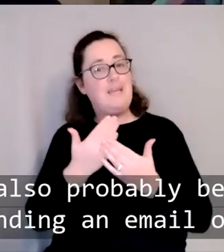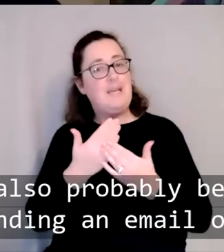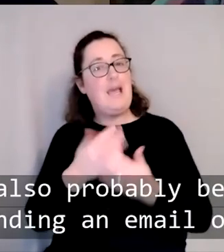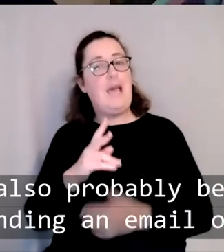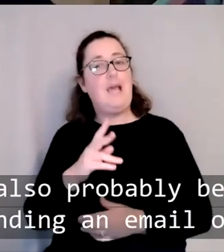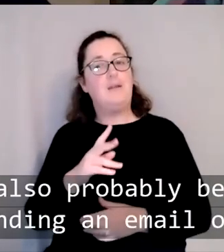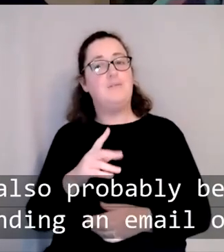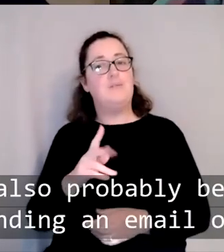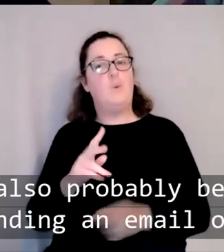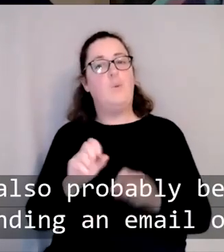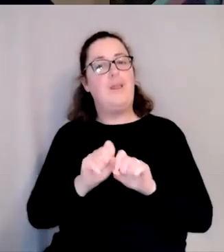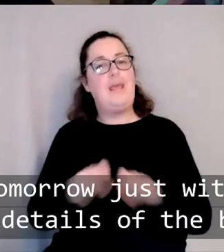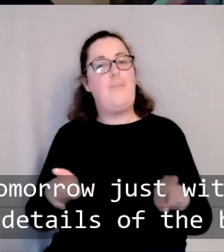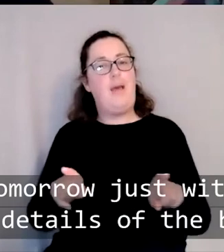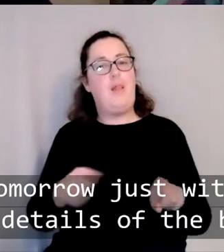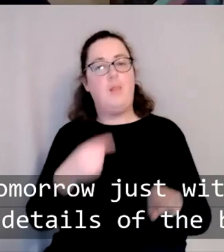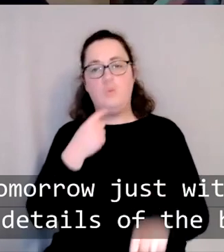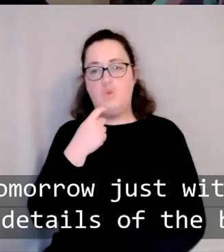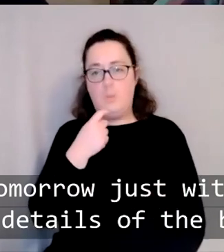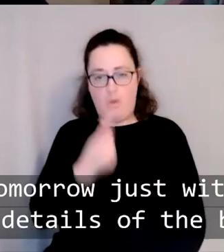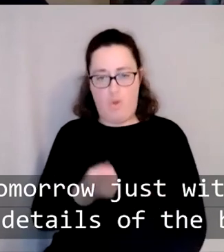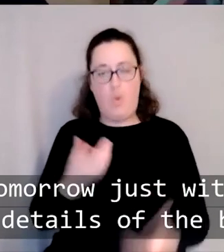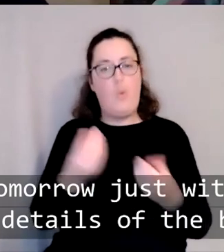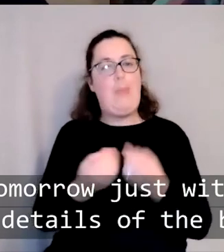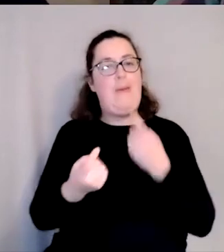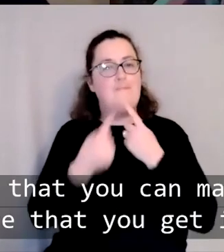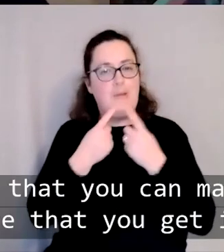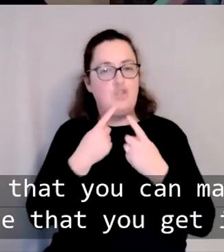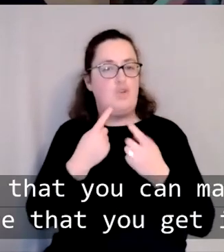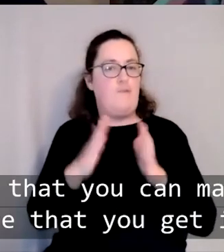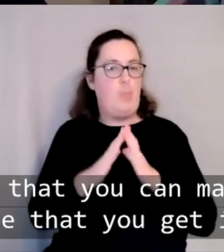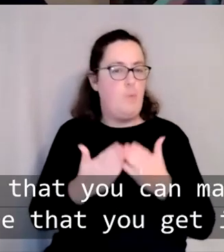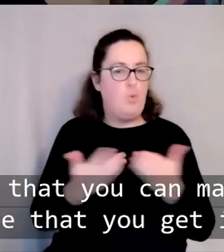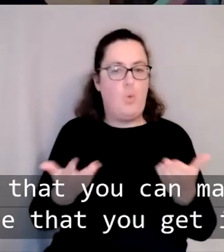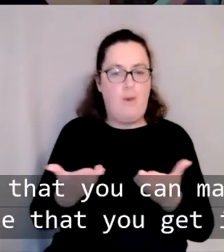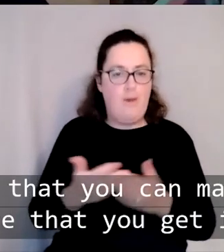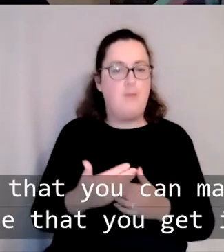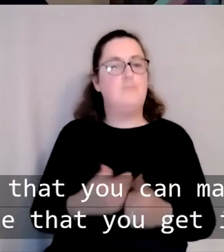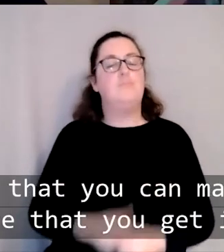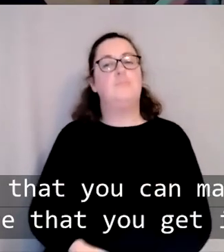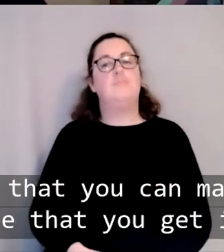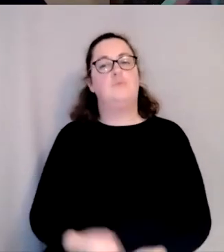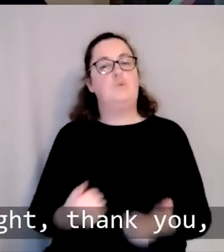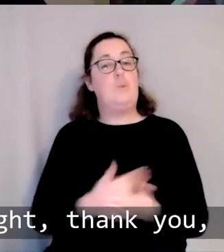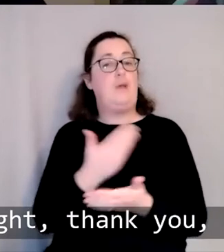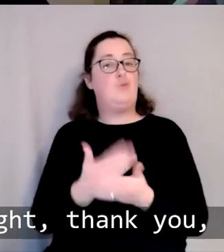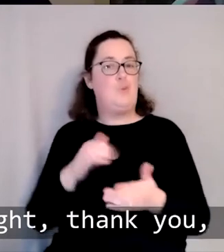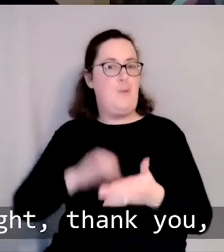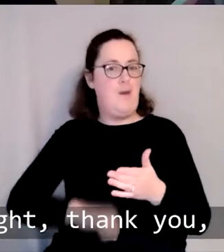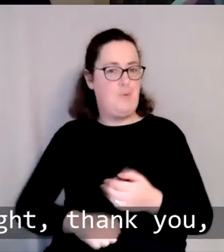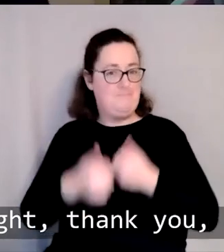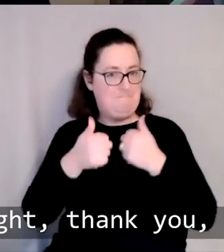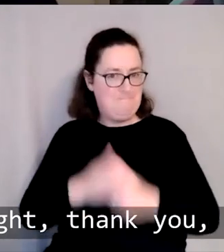we'll also probably be sending an email out tomorrow just with the details of the book so that you can make sure that you get it. All